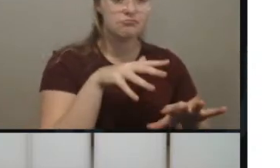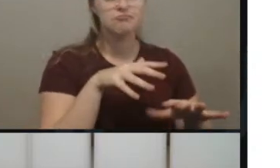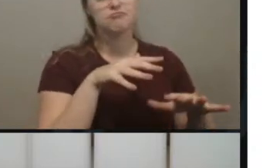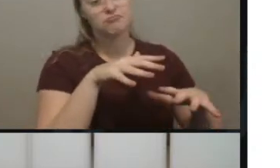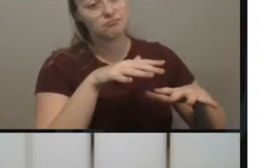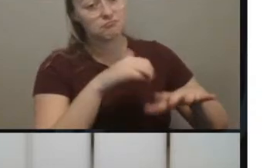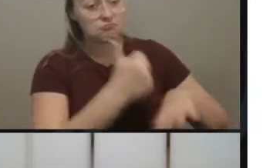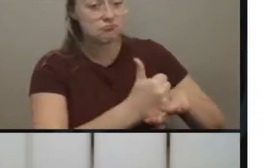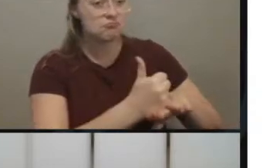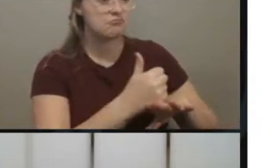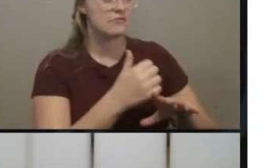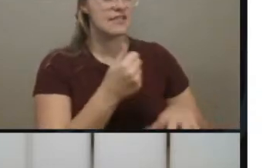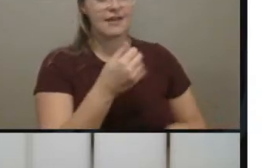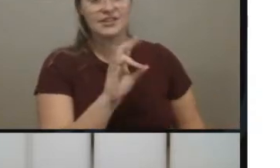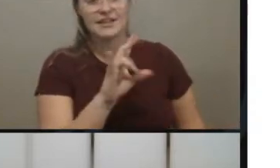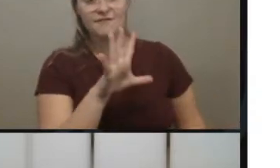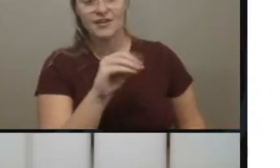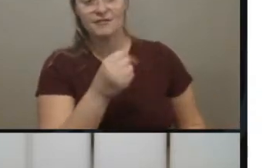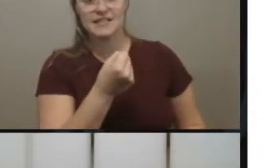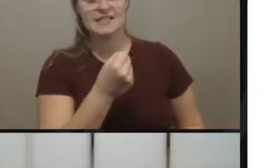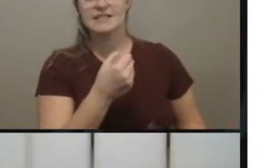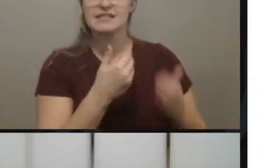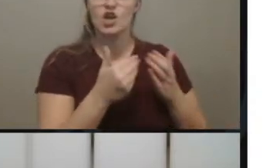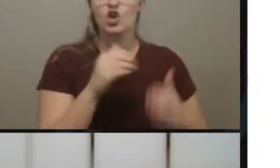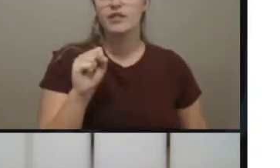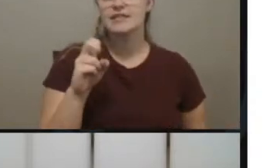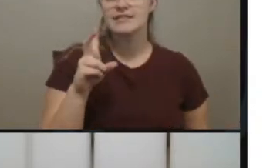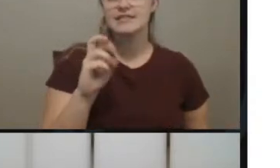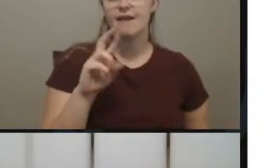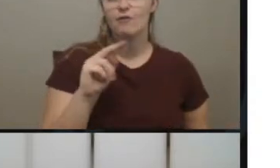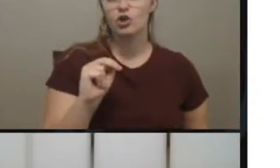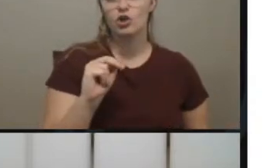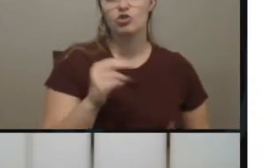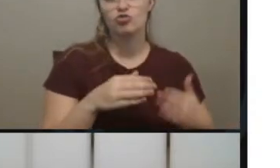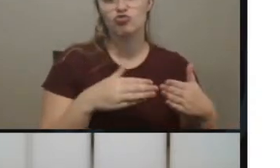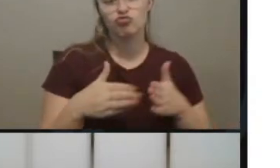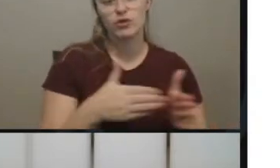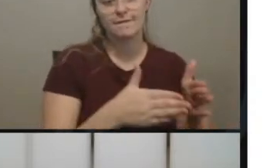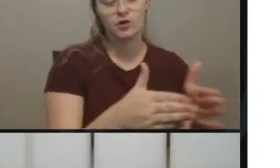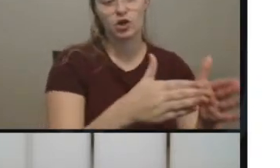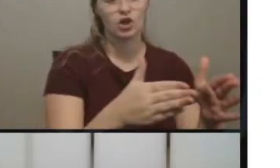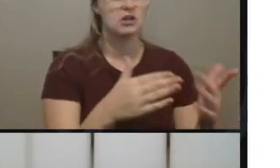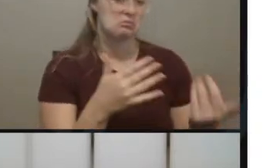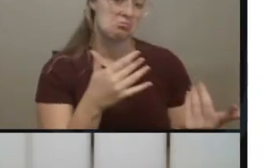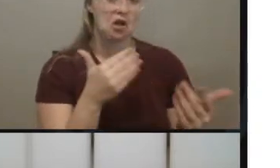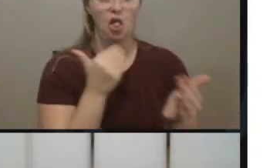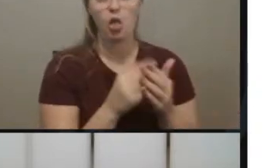1650s in the Severn River area near the future site of Annapolis,